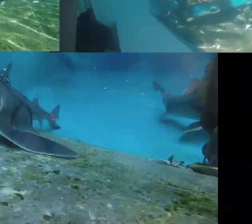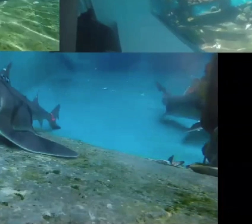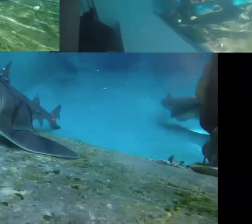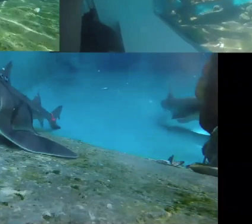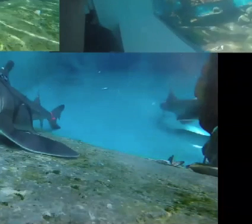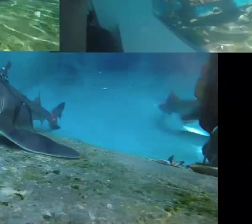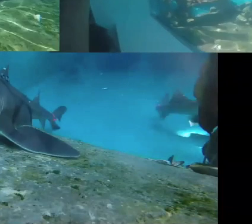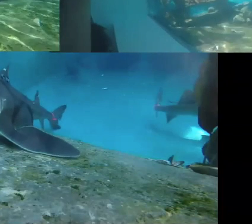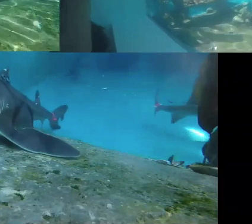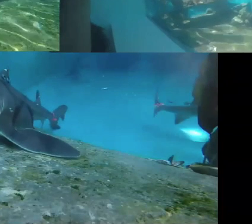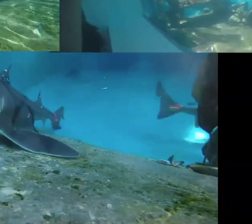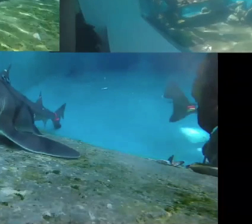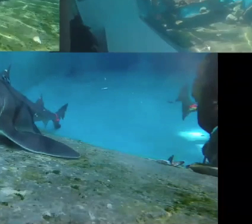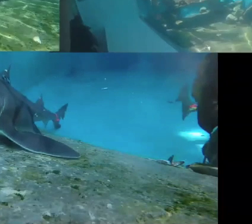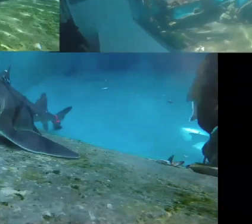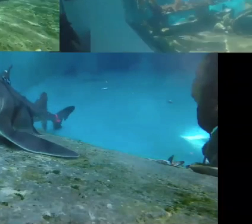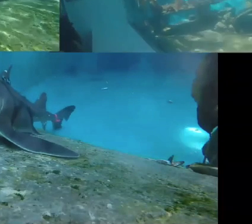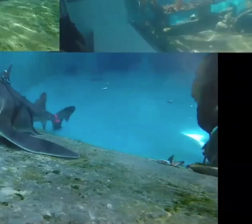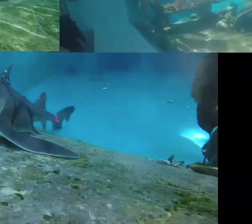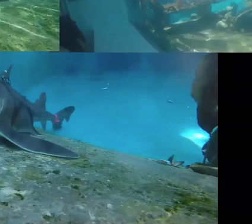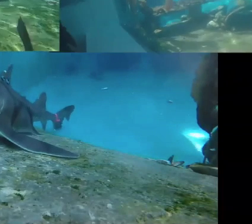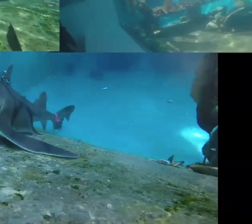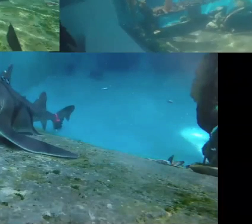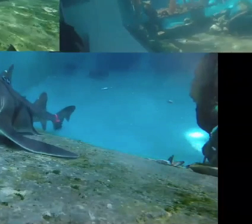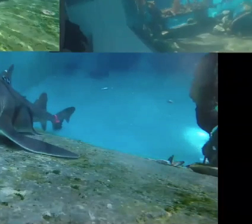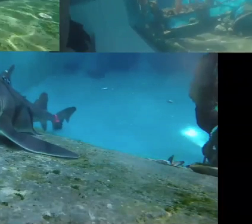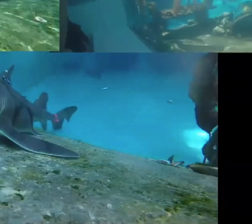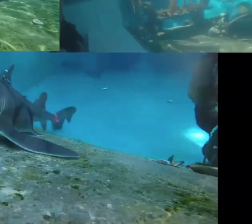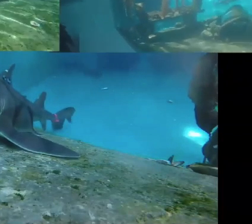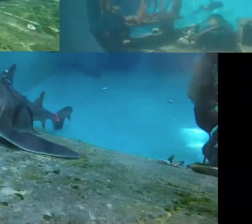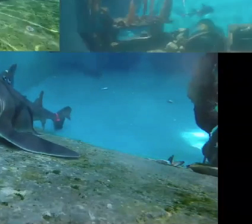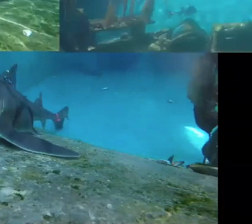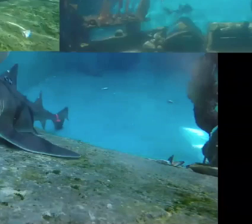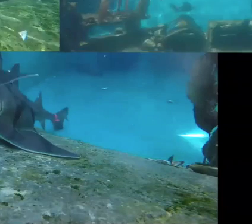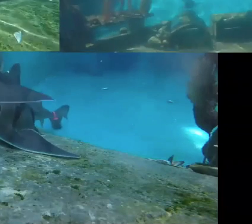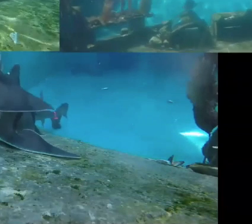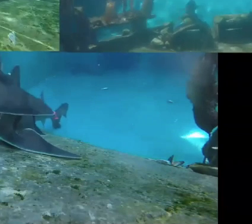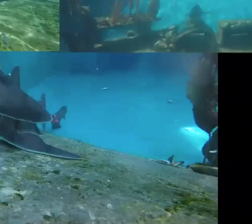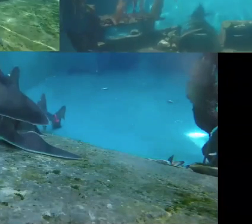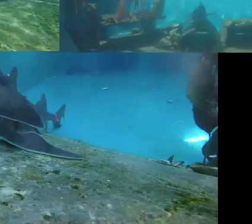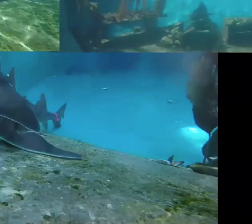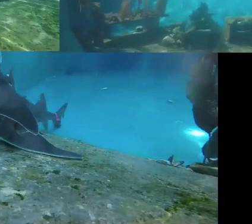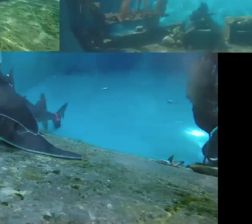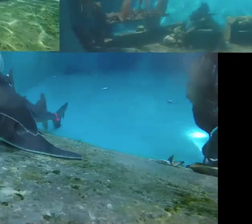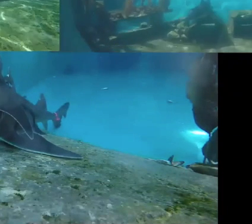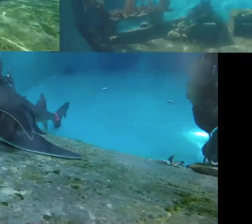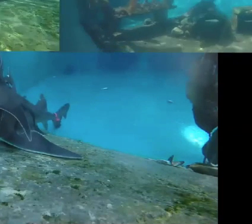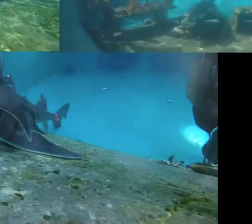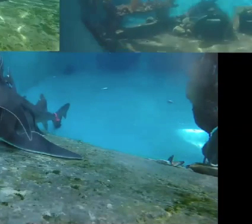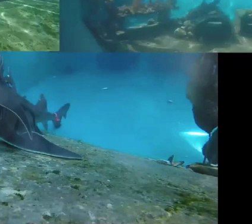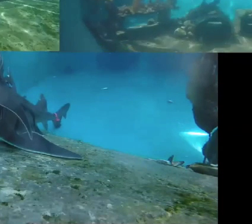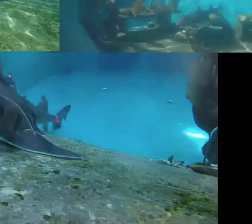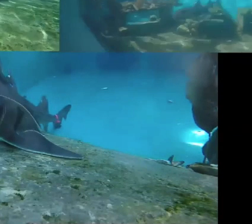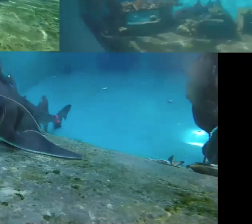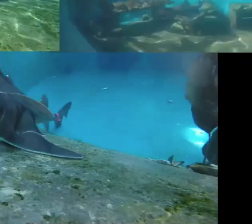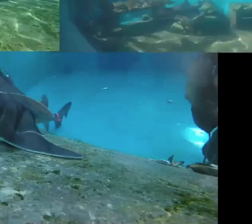know? Chewing. Look at that stuff just coming out of her gills. Yeah. And then another shark just starts resting on top